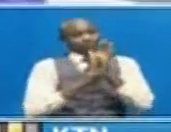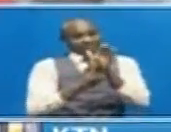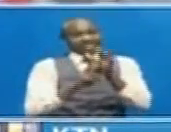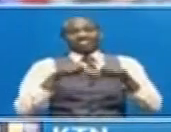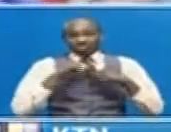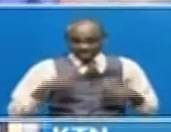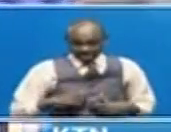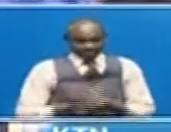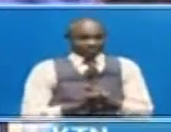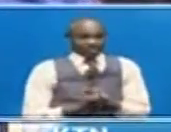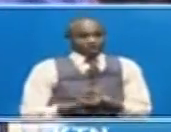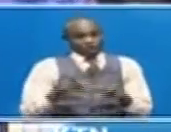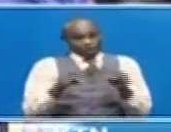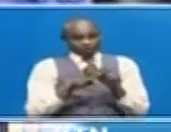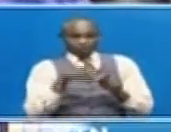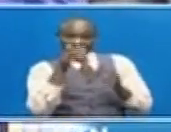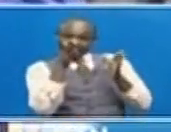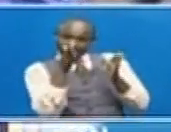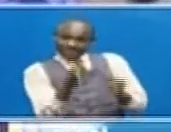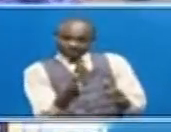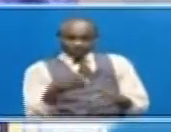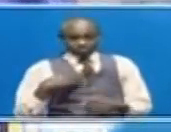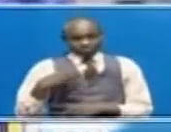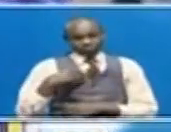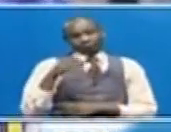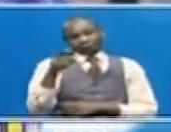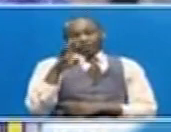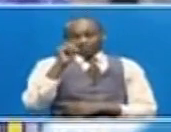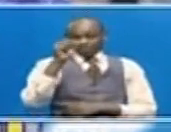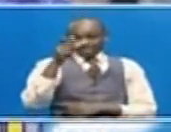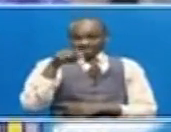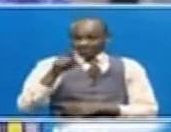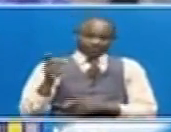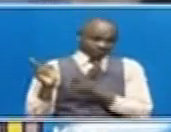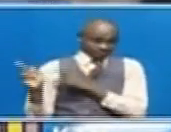home. Uganda's Moses Kiprotich is the current world champion. In the women's race,